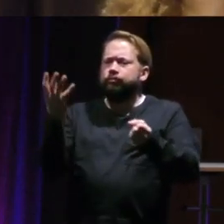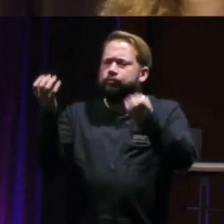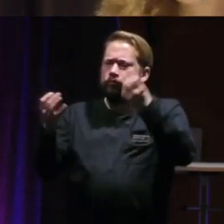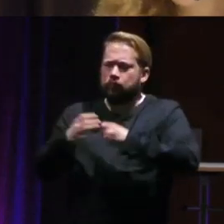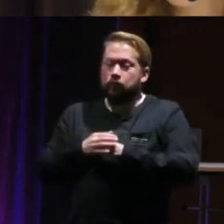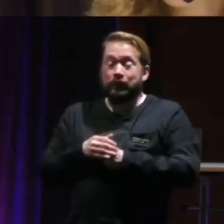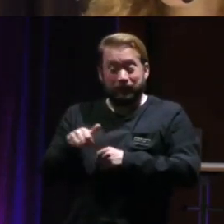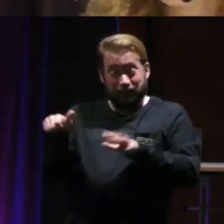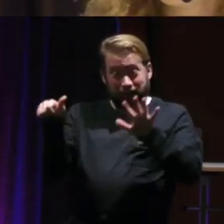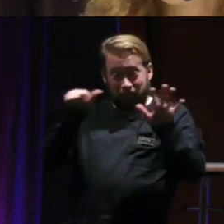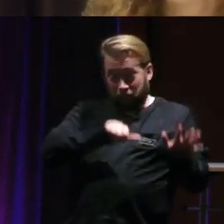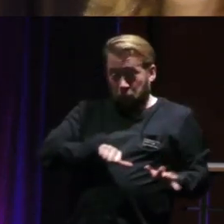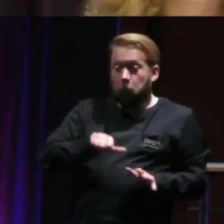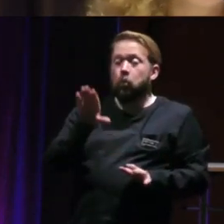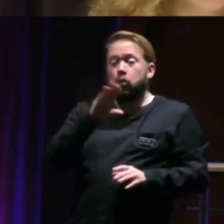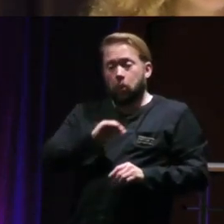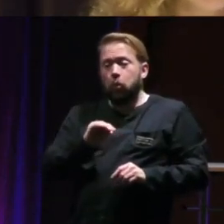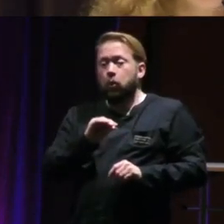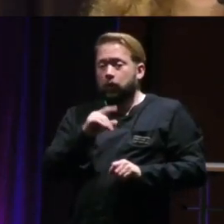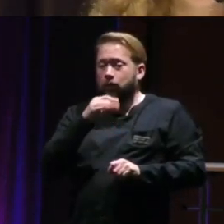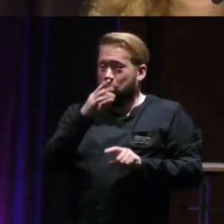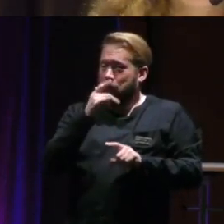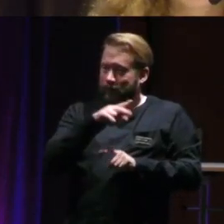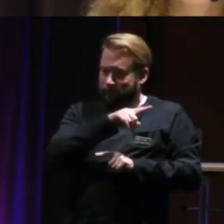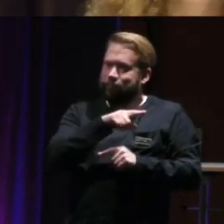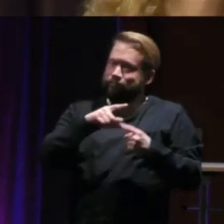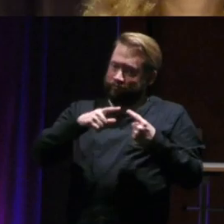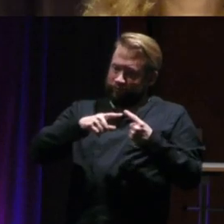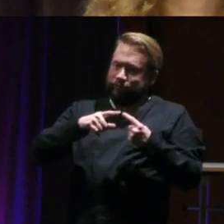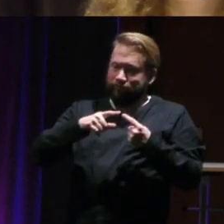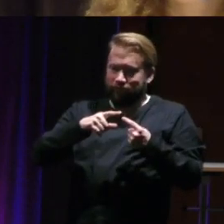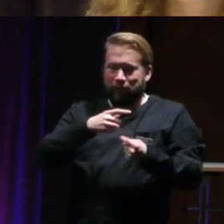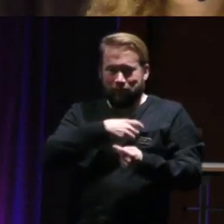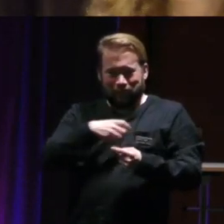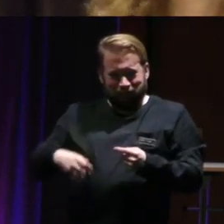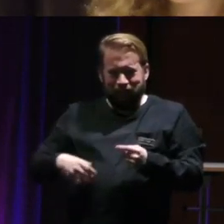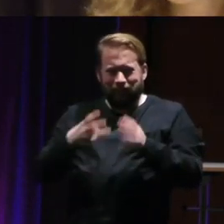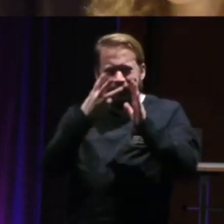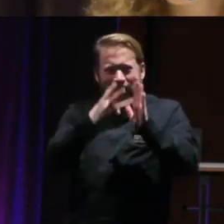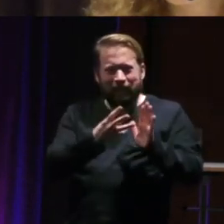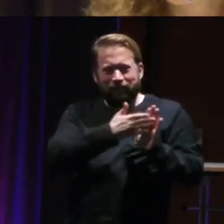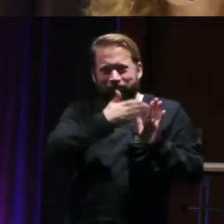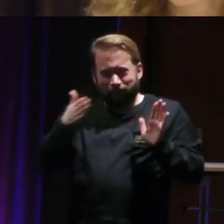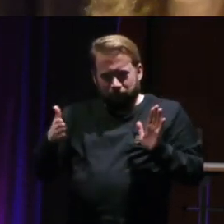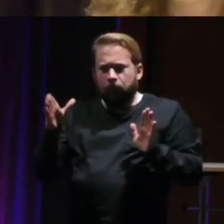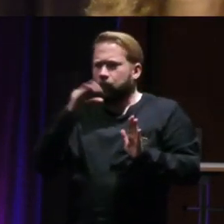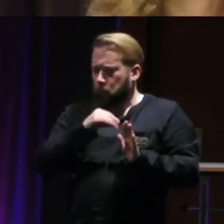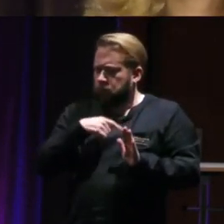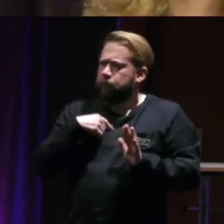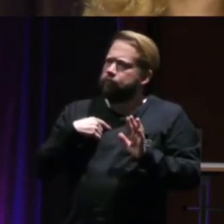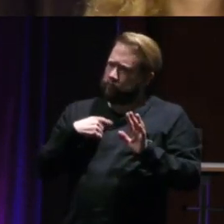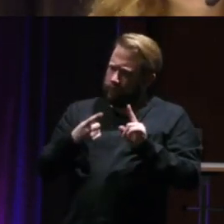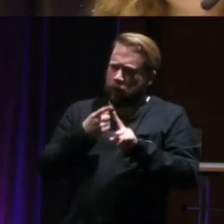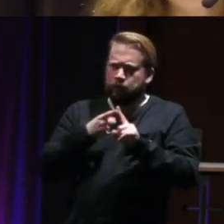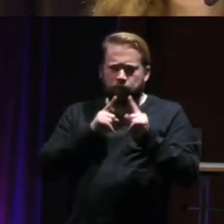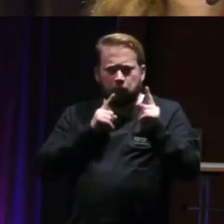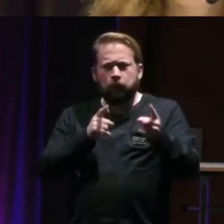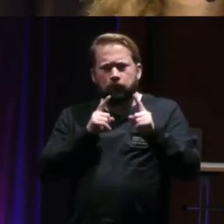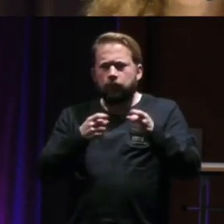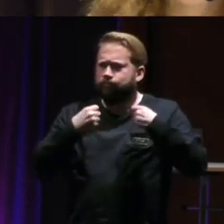when Putin decided to be a president for the third time, we started to do protest actions. And for